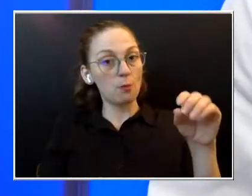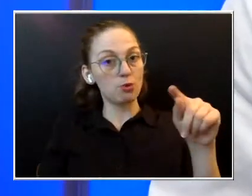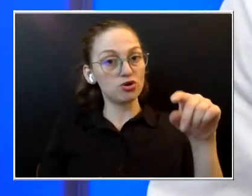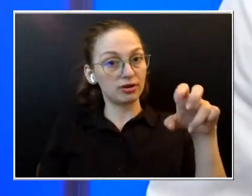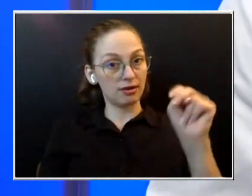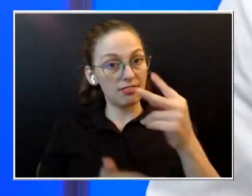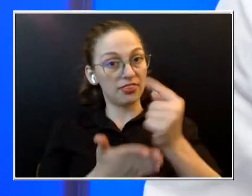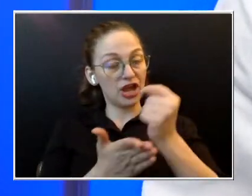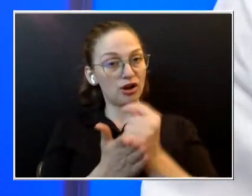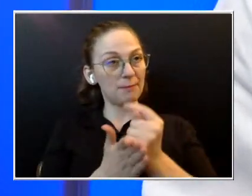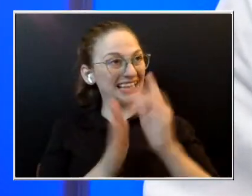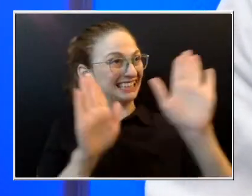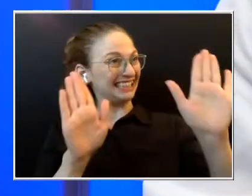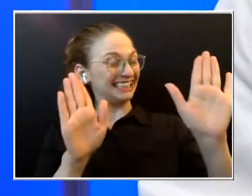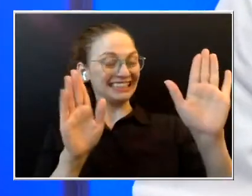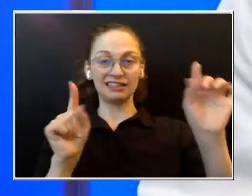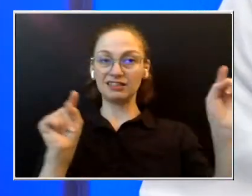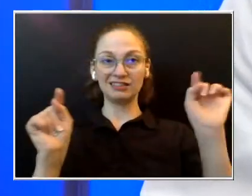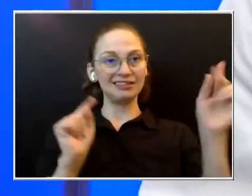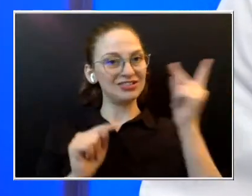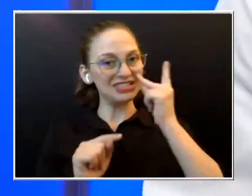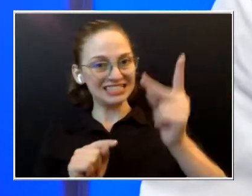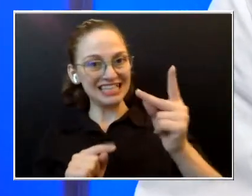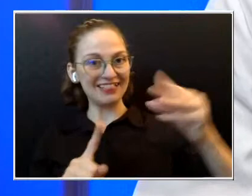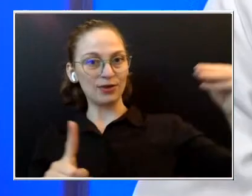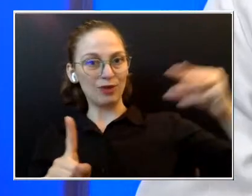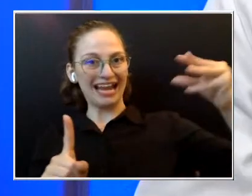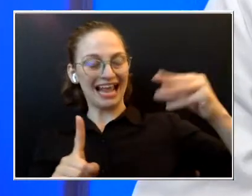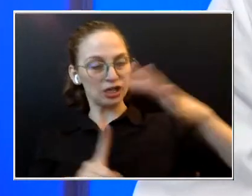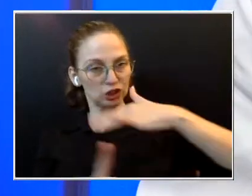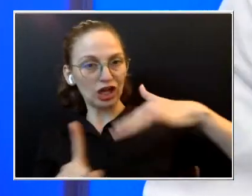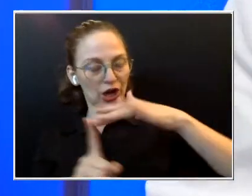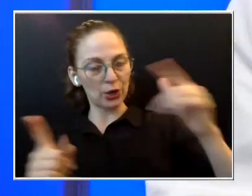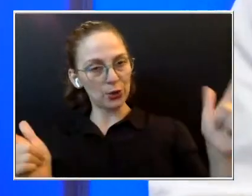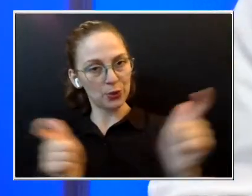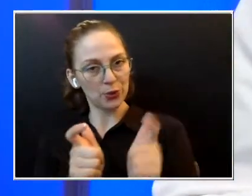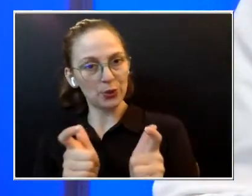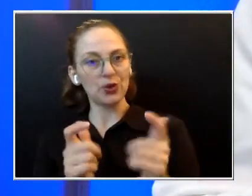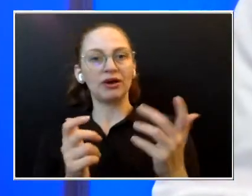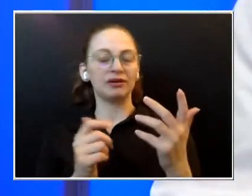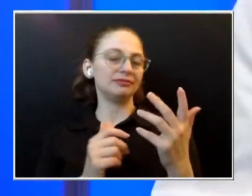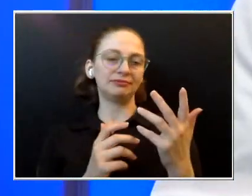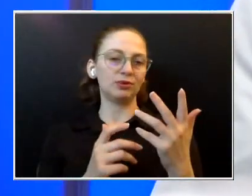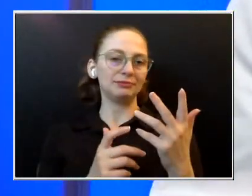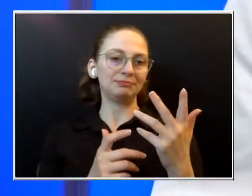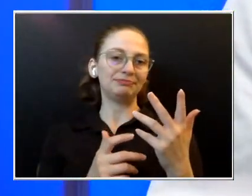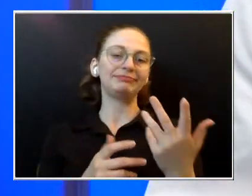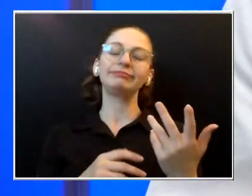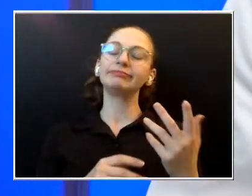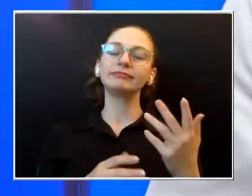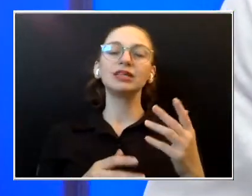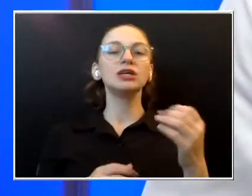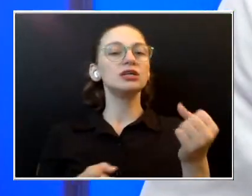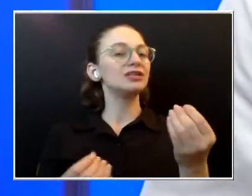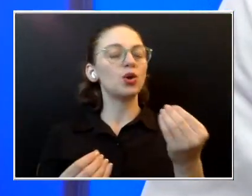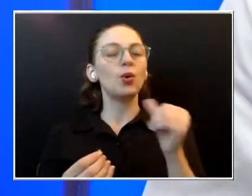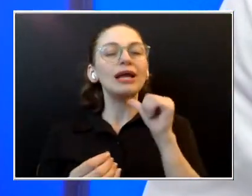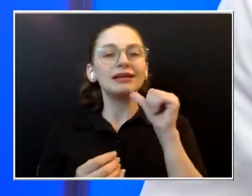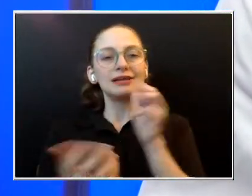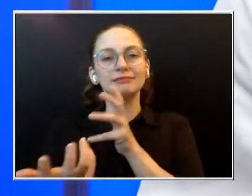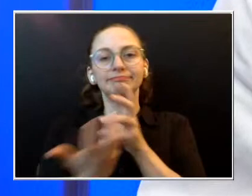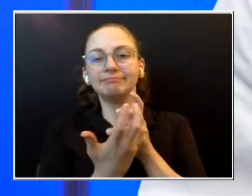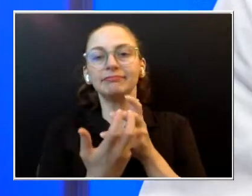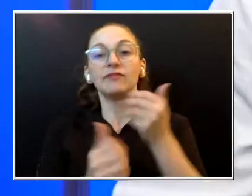see those patients. When we see a situation or an anatomical variant where protons will give them a meaningful